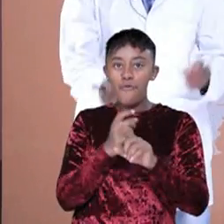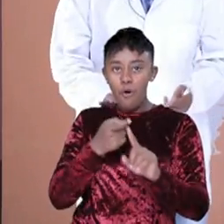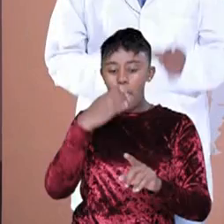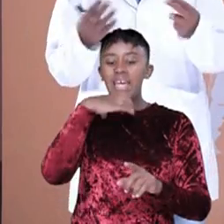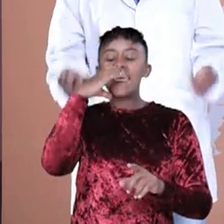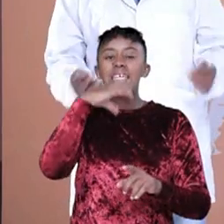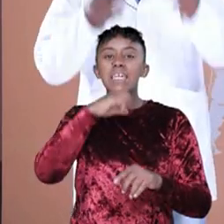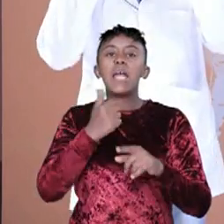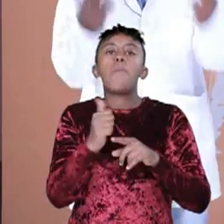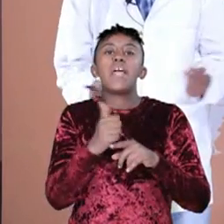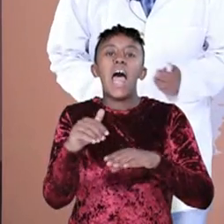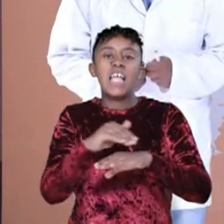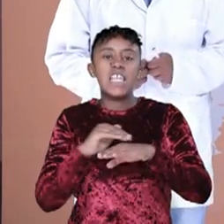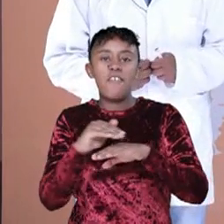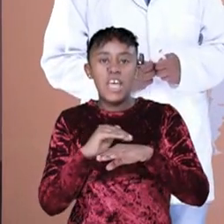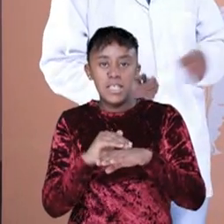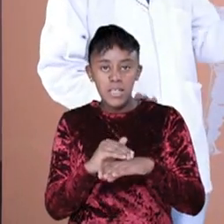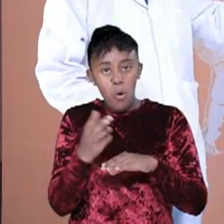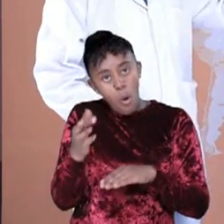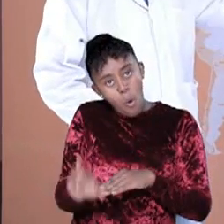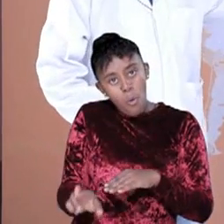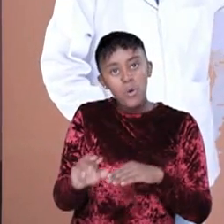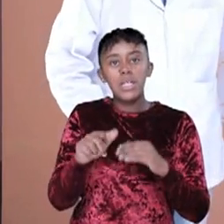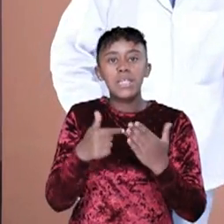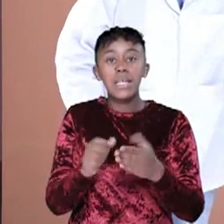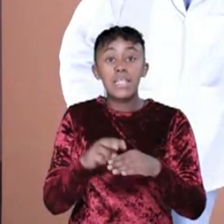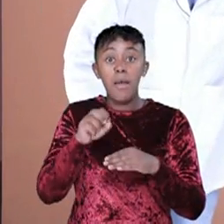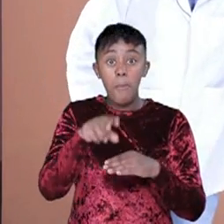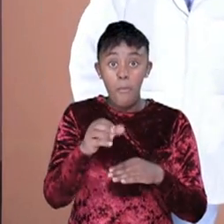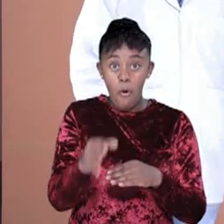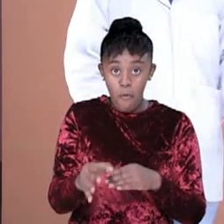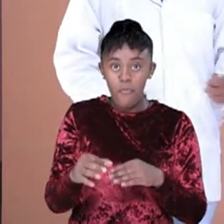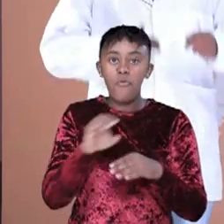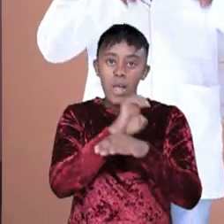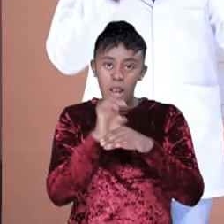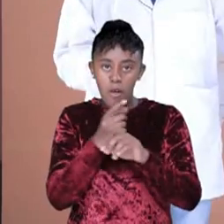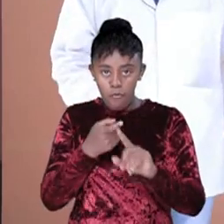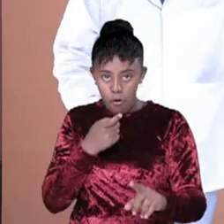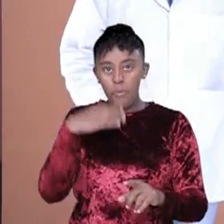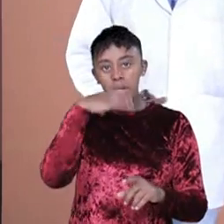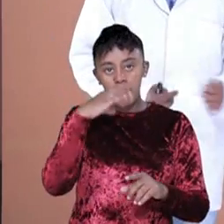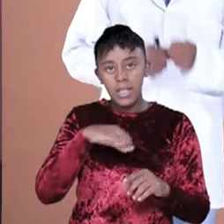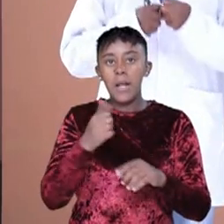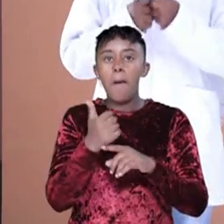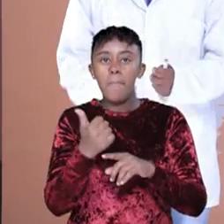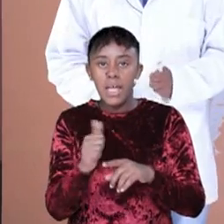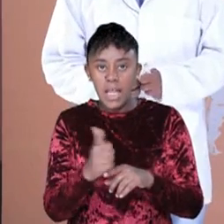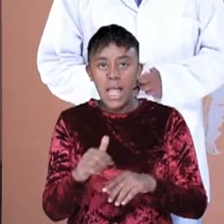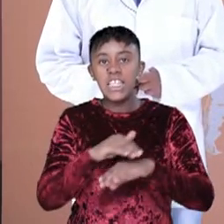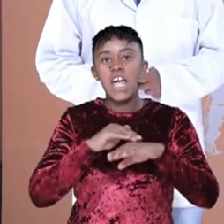the heated metal surface, or the escape of electron from heated